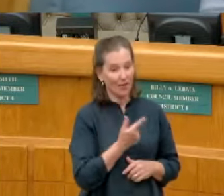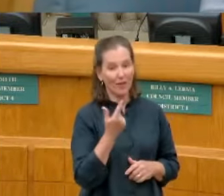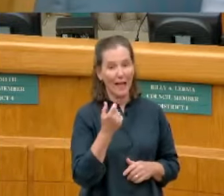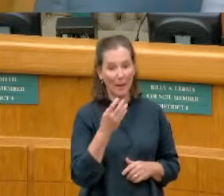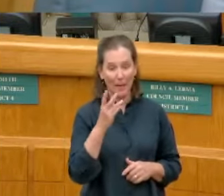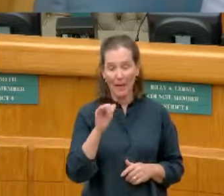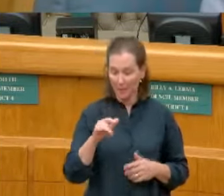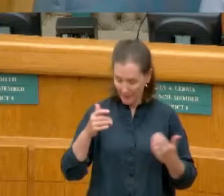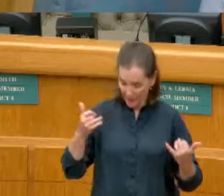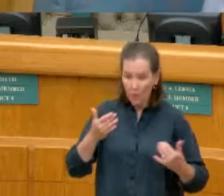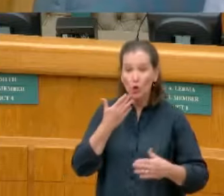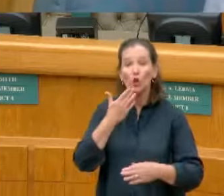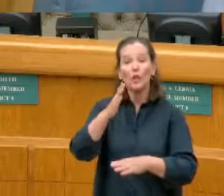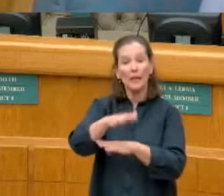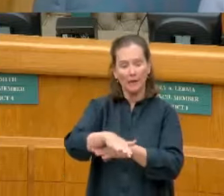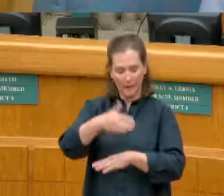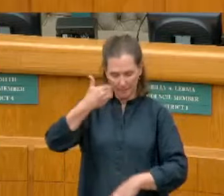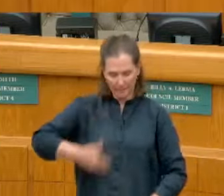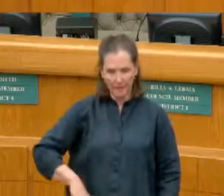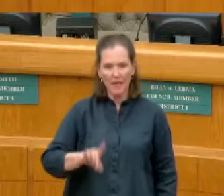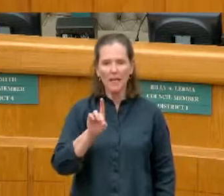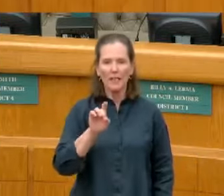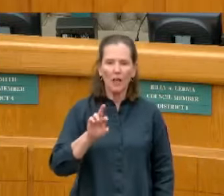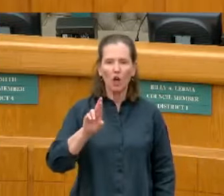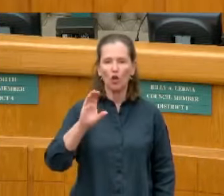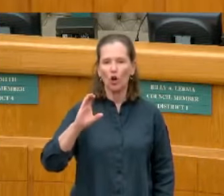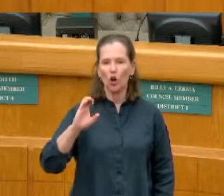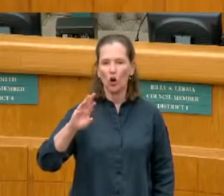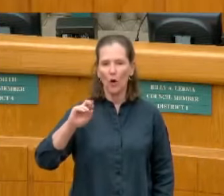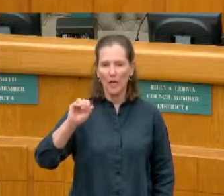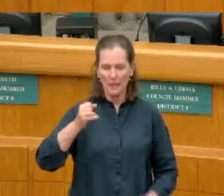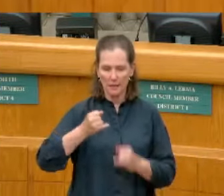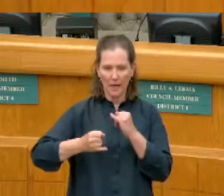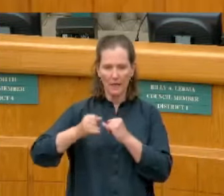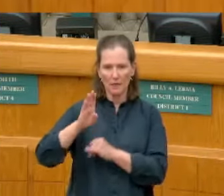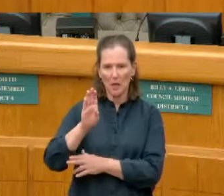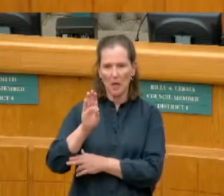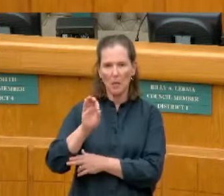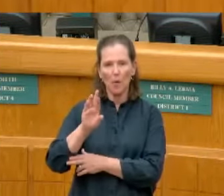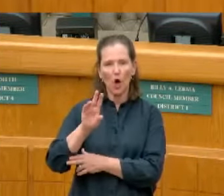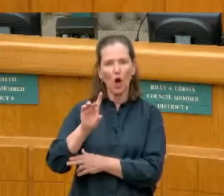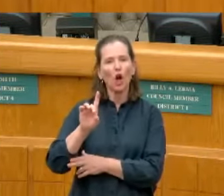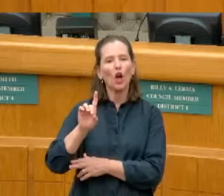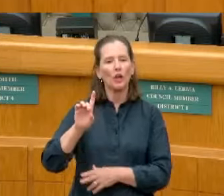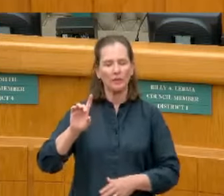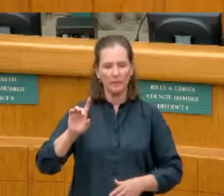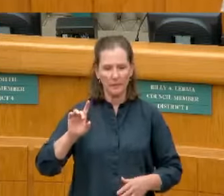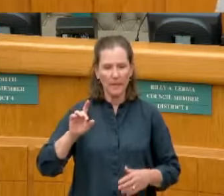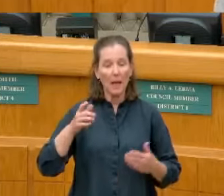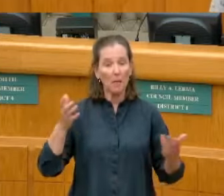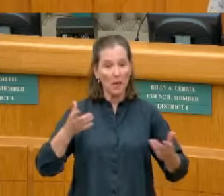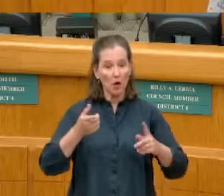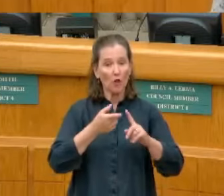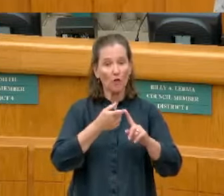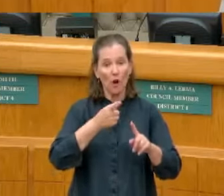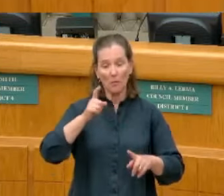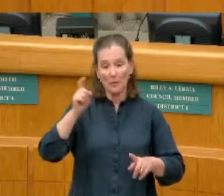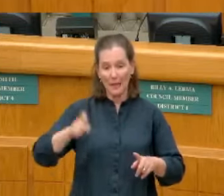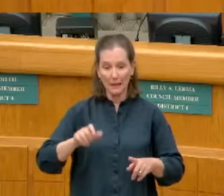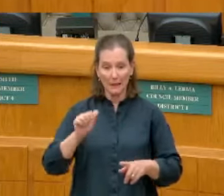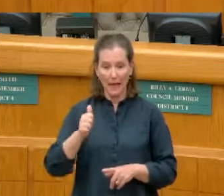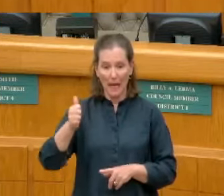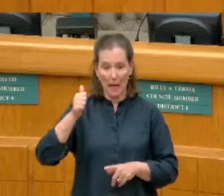All right, good evening, everybody. My name is Dr. Chris Bird. I'm here to speak to you on behalf of the Texas A&M University Corpus Christi Informatics and Modeling